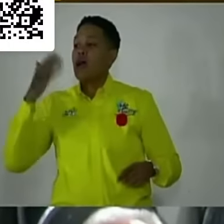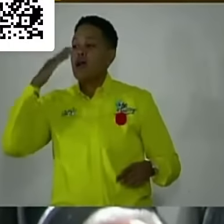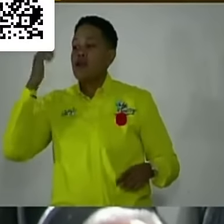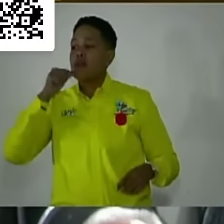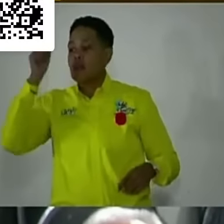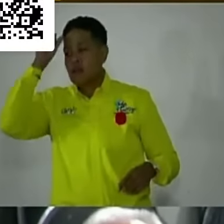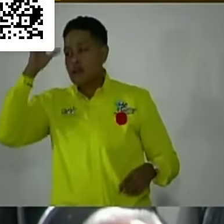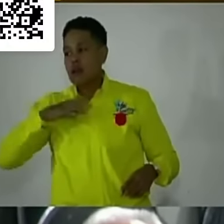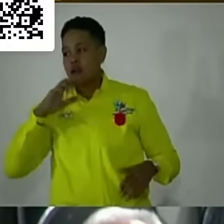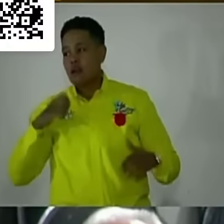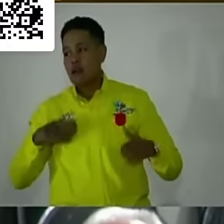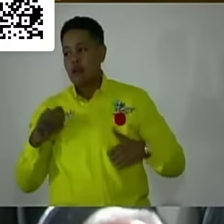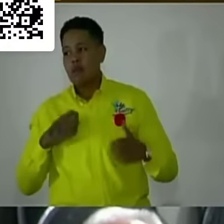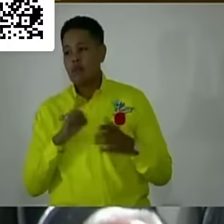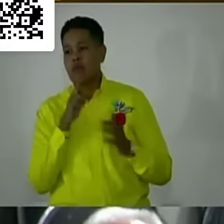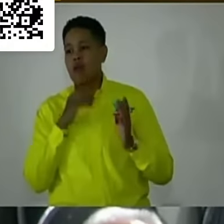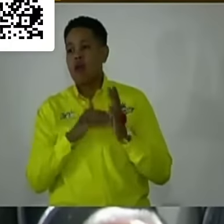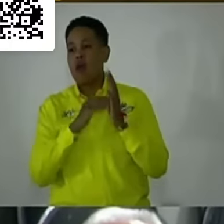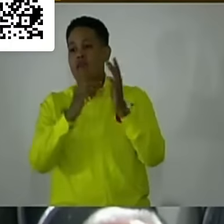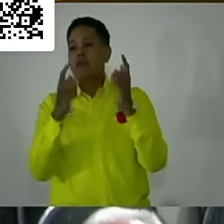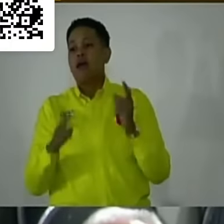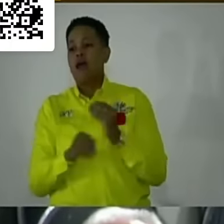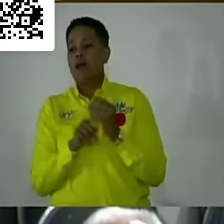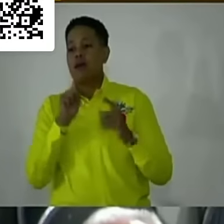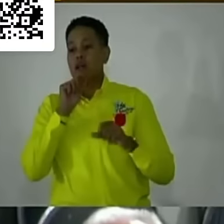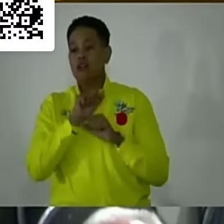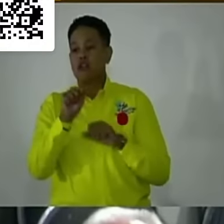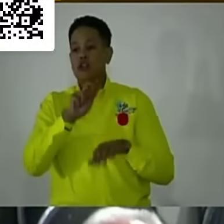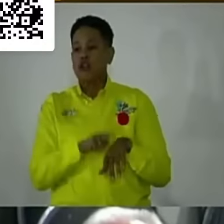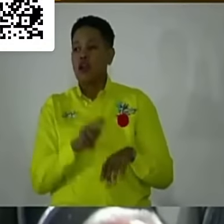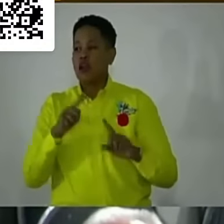man to emotions too often. Certainly in your normal